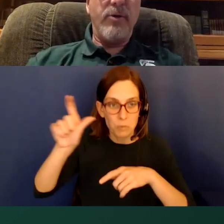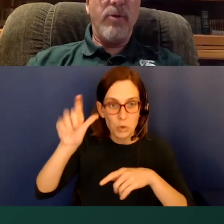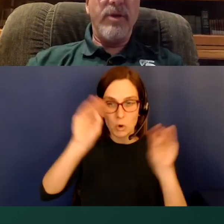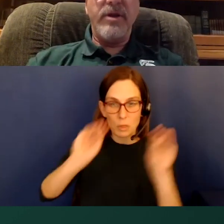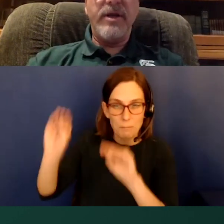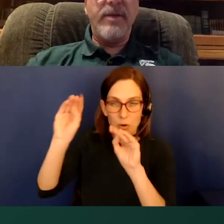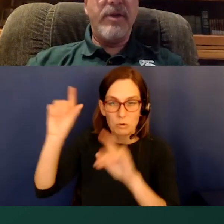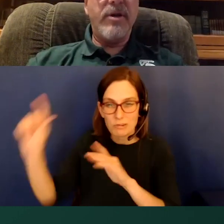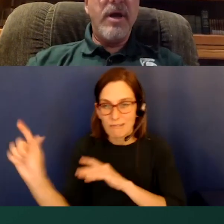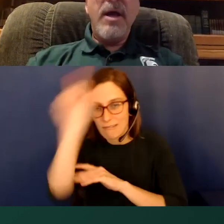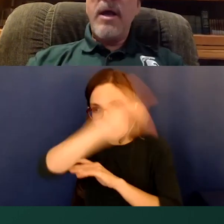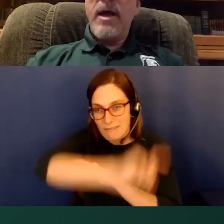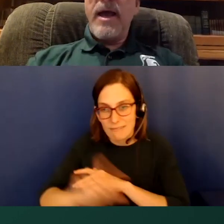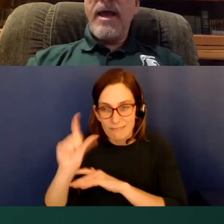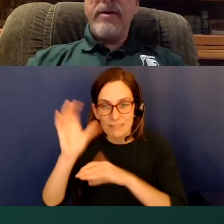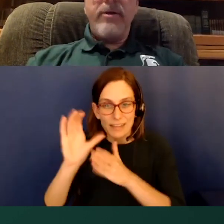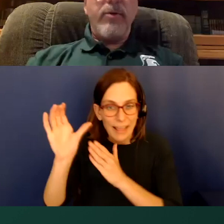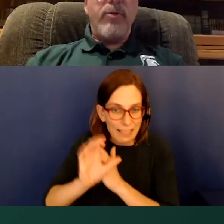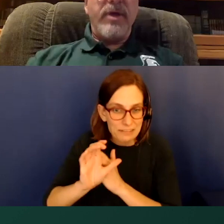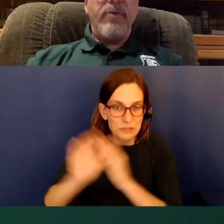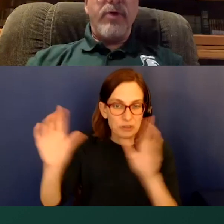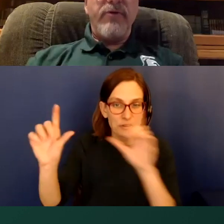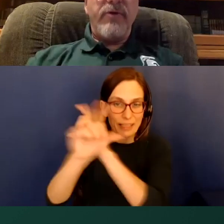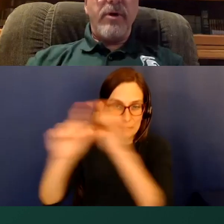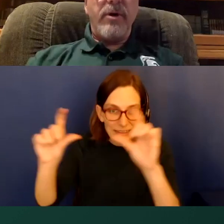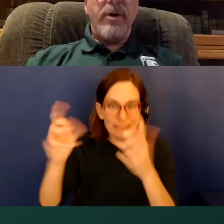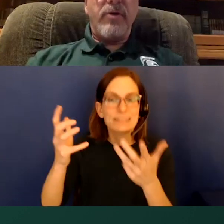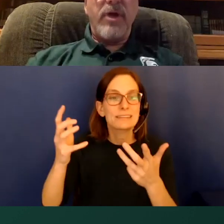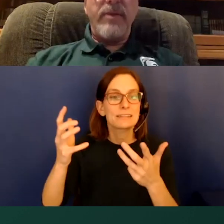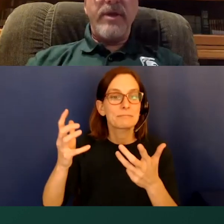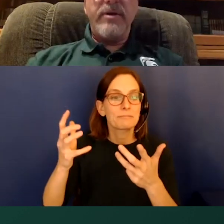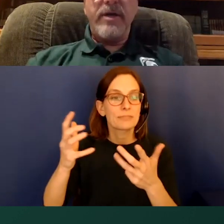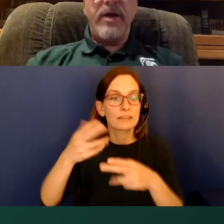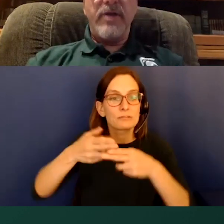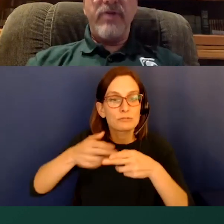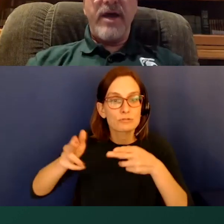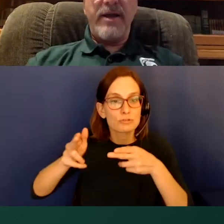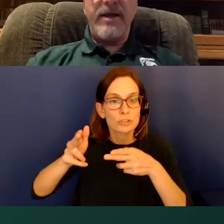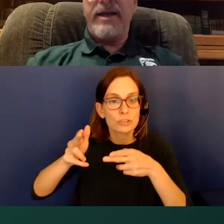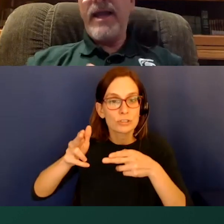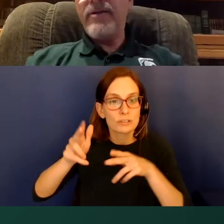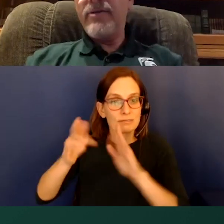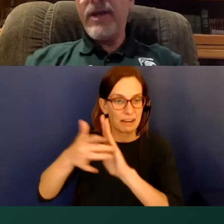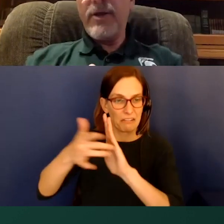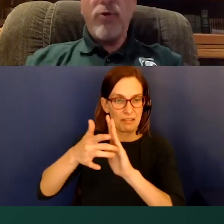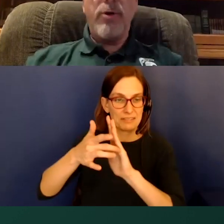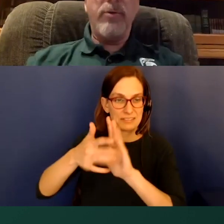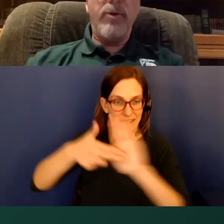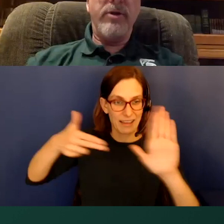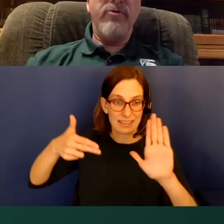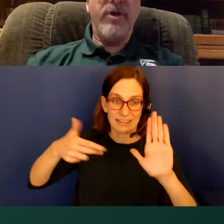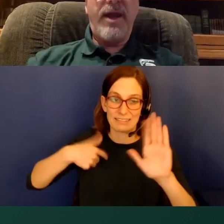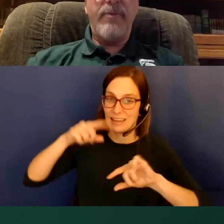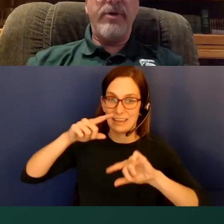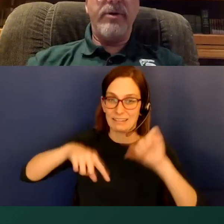and orbits and eclipses. And there will be a brief astronomy technology highlight. I can't ignore